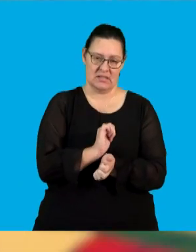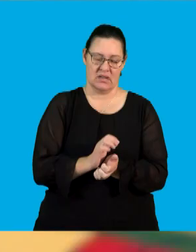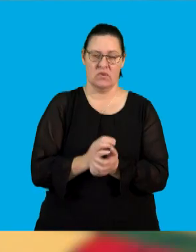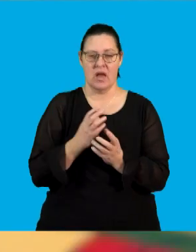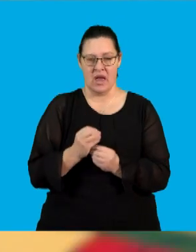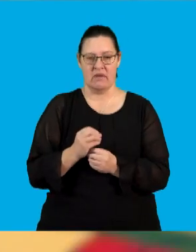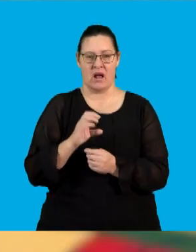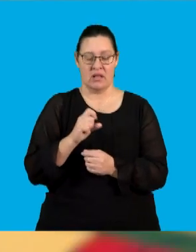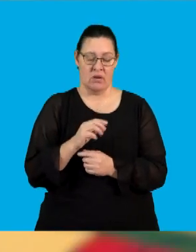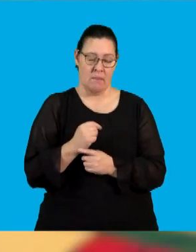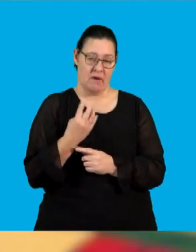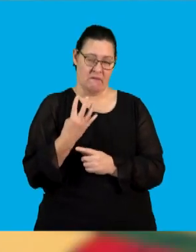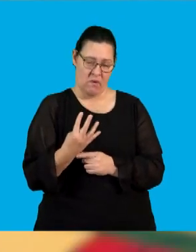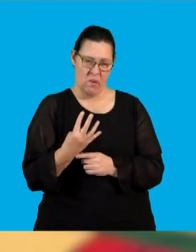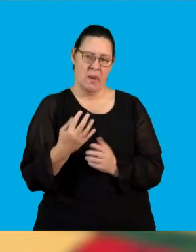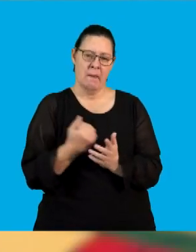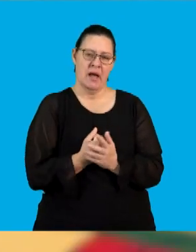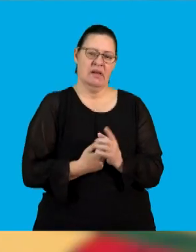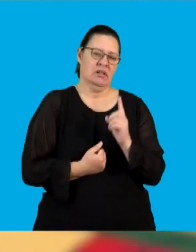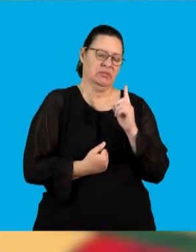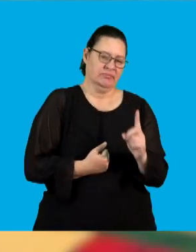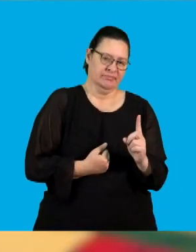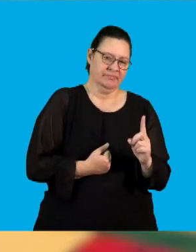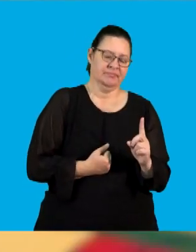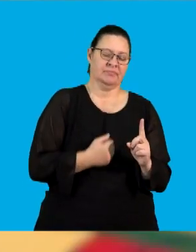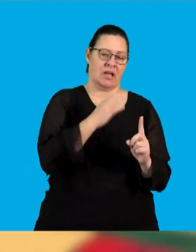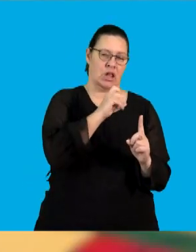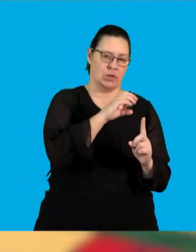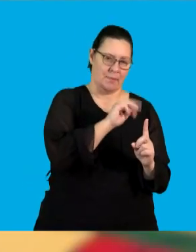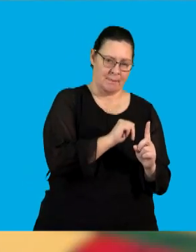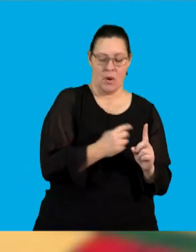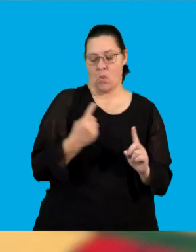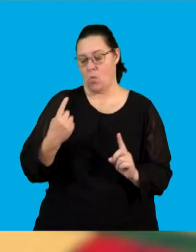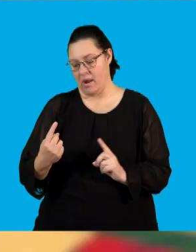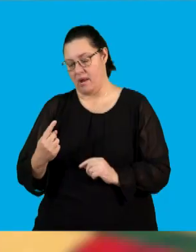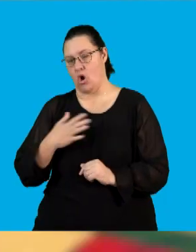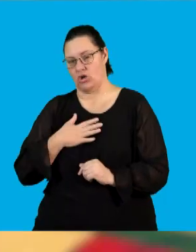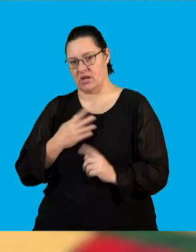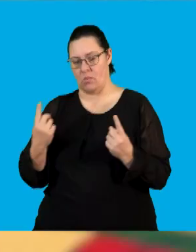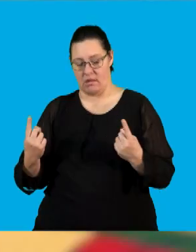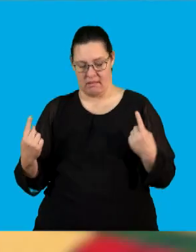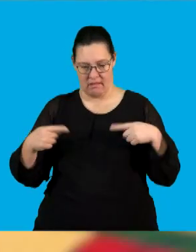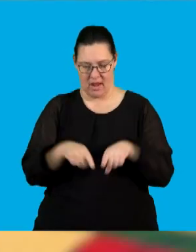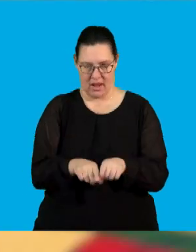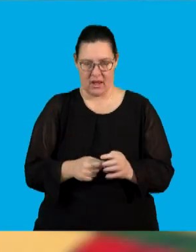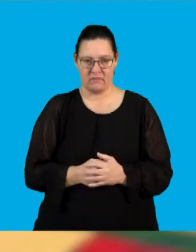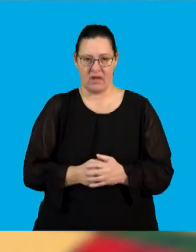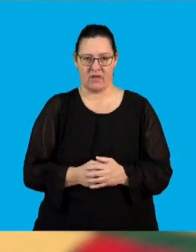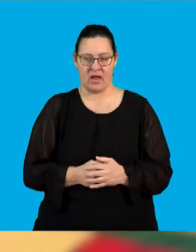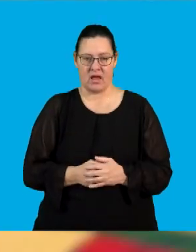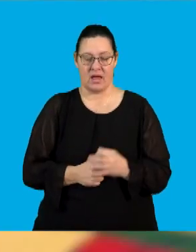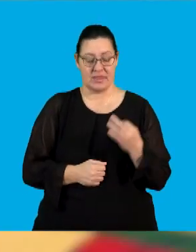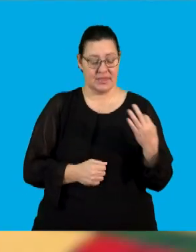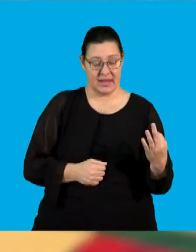get calcium oxide, number 4, you must have 1 atom of calcium and 1 atom of oxygen. Should we have